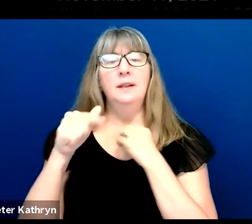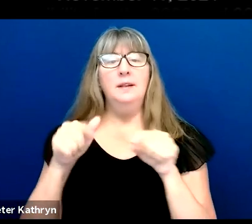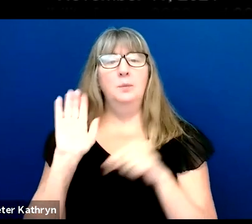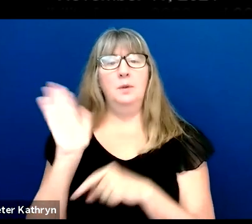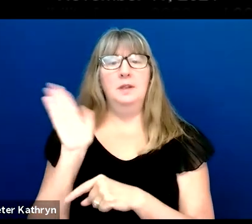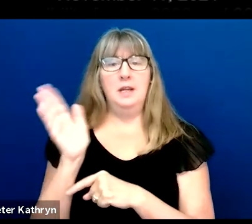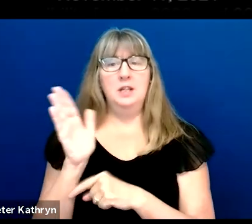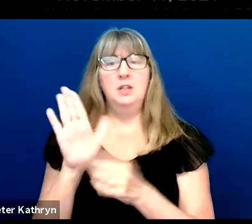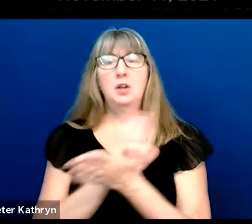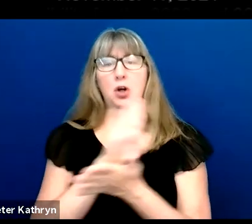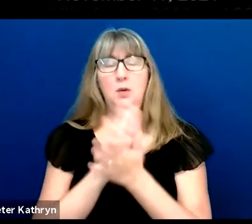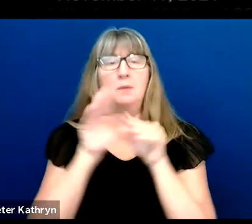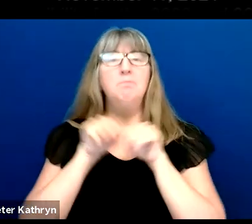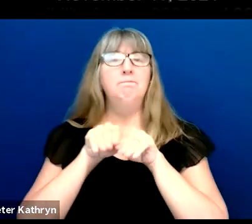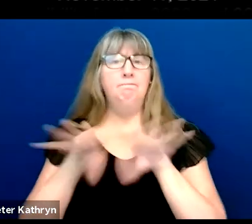documents that you got for this